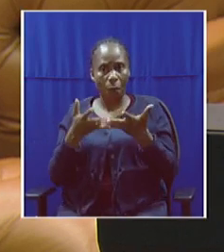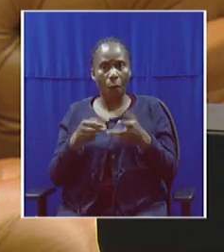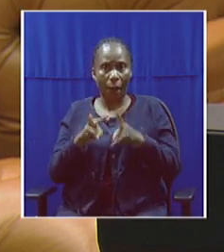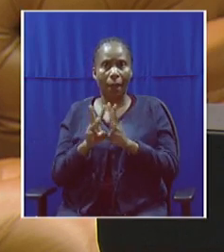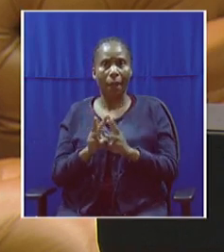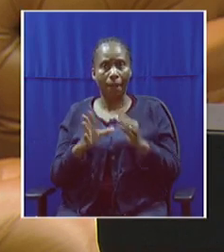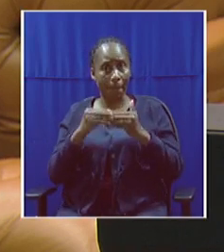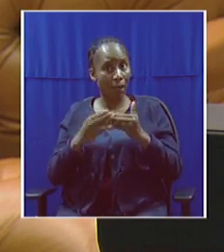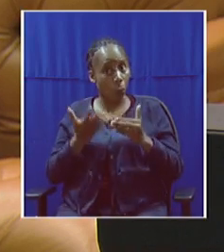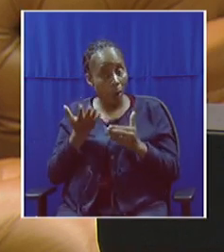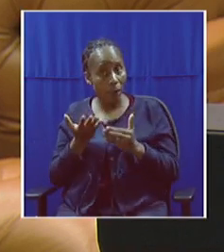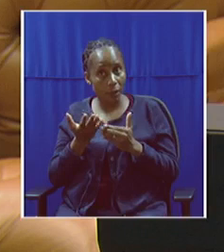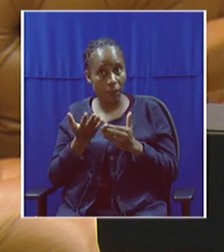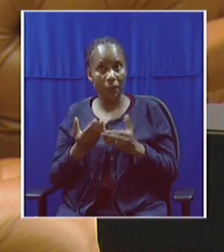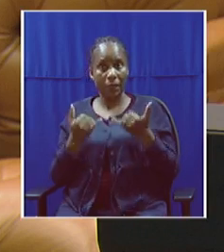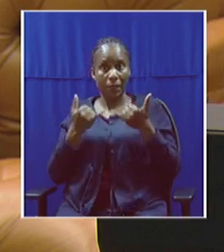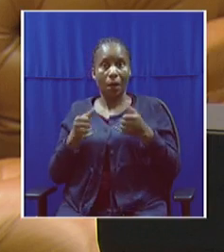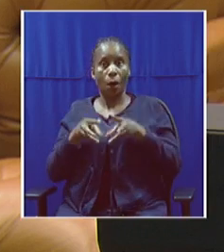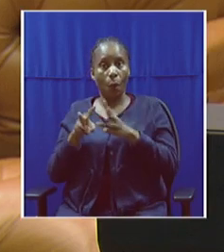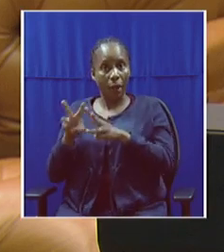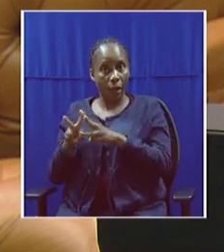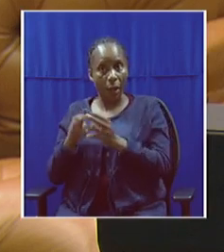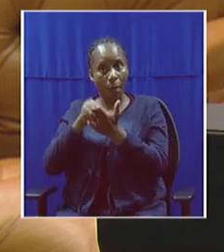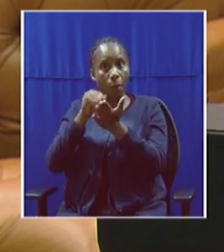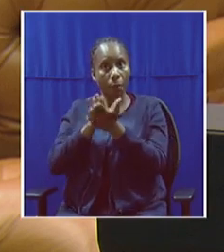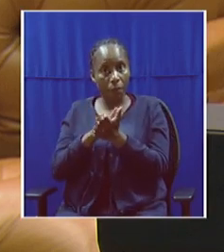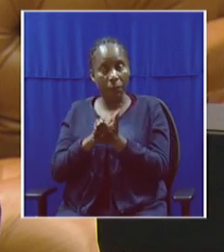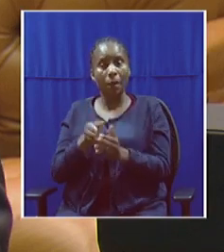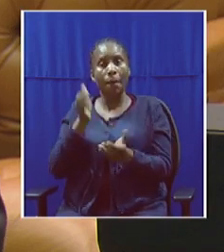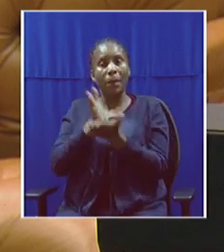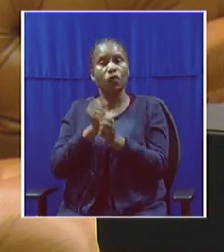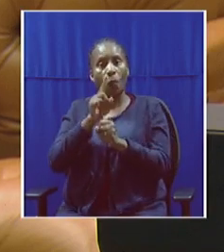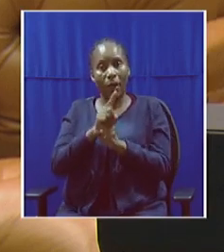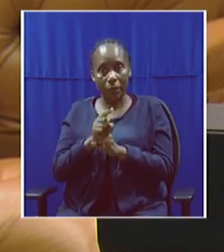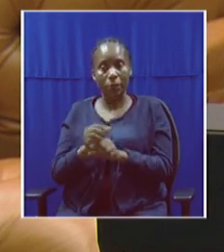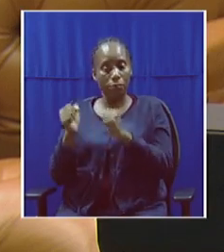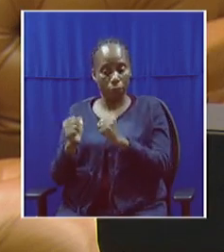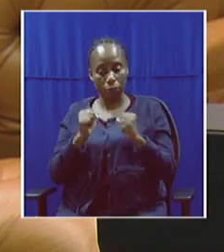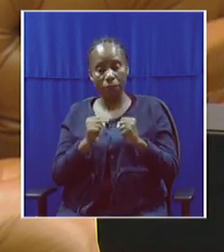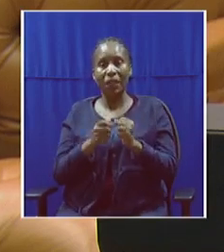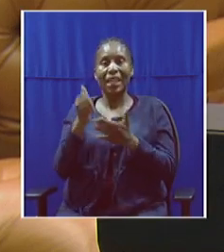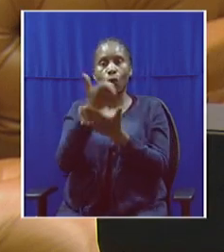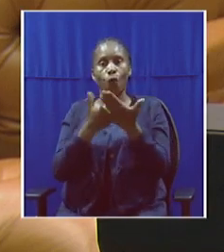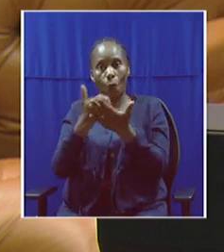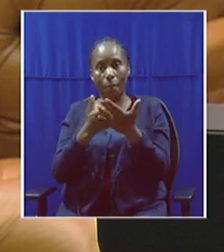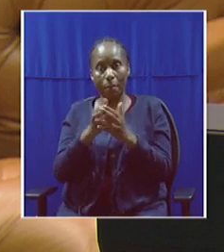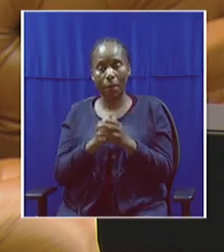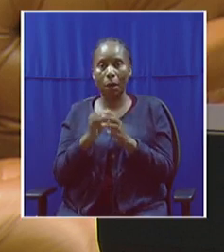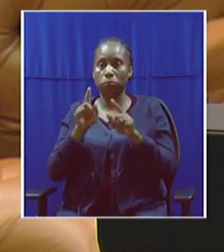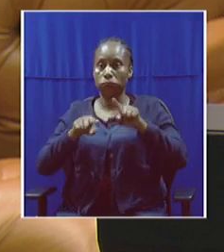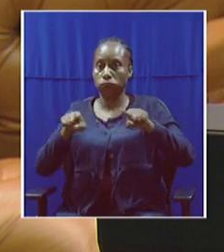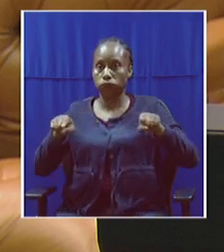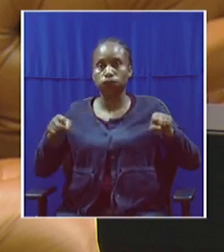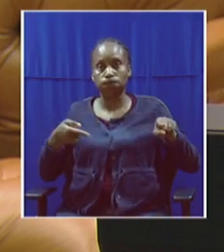members current mechanisms put in place to ensure sustainability and economic viability some